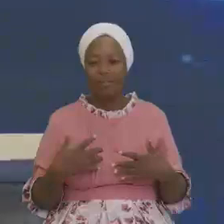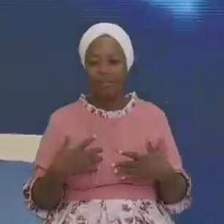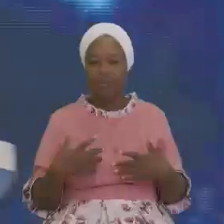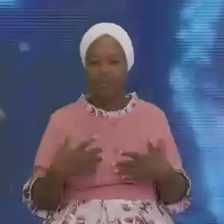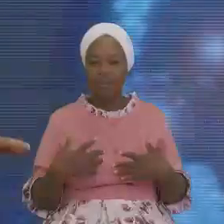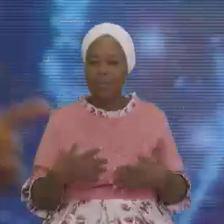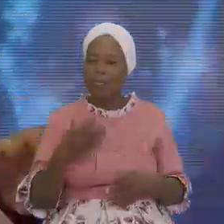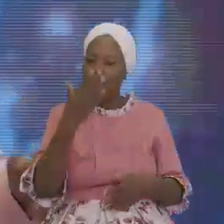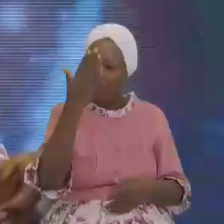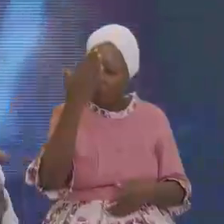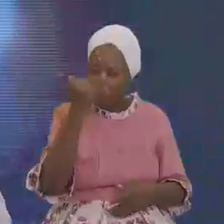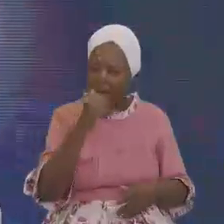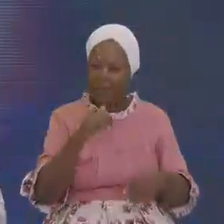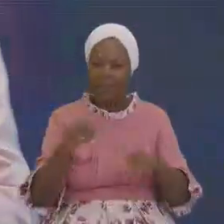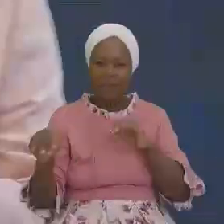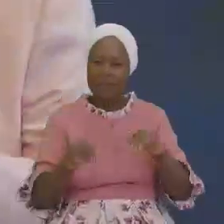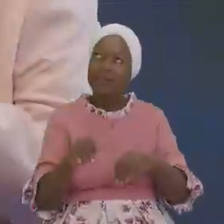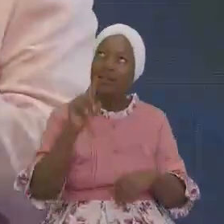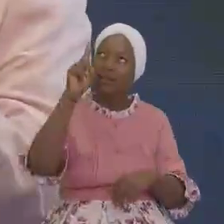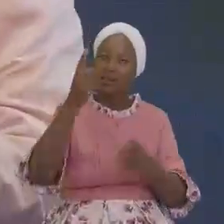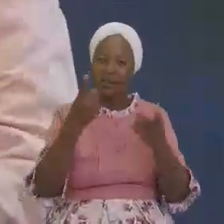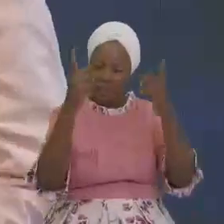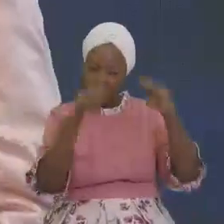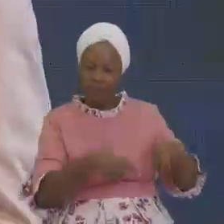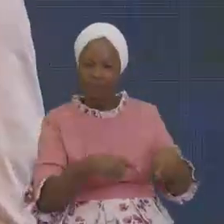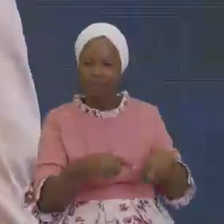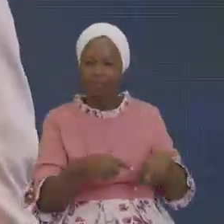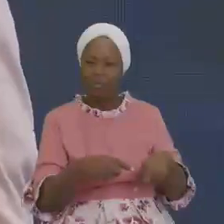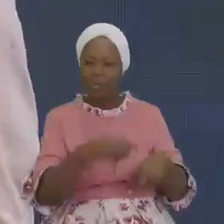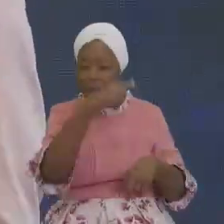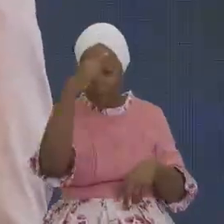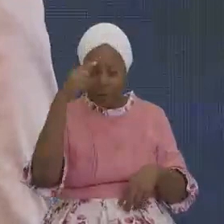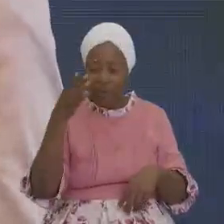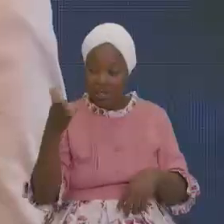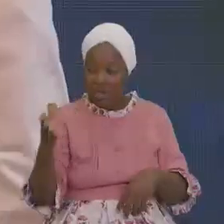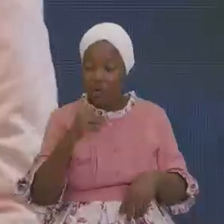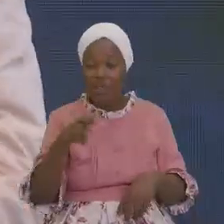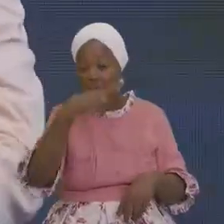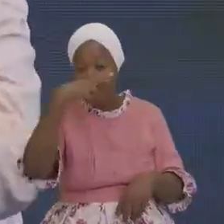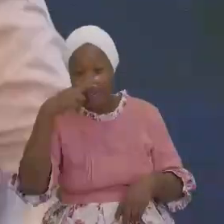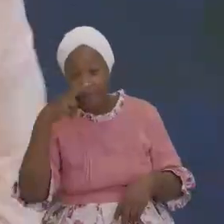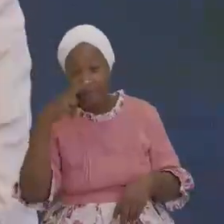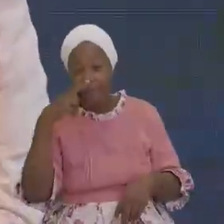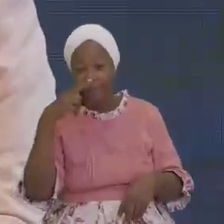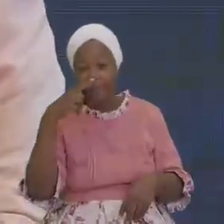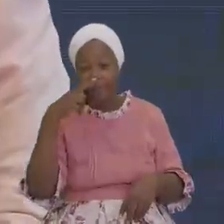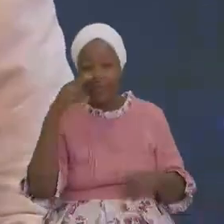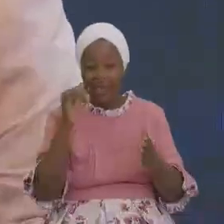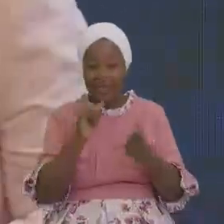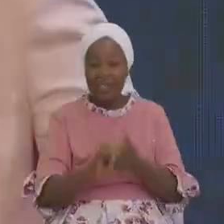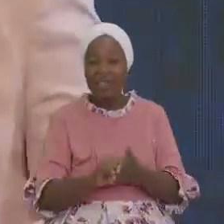Why did he come? Because there was the thief that sucked